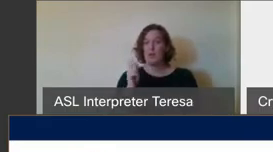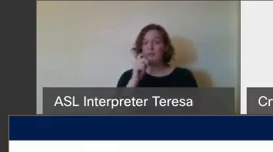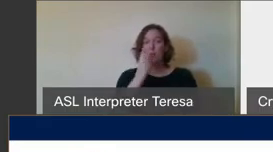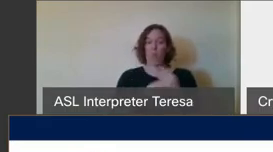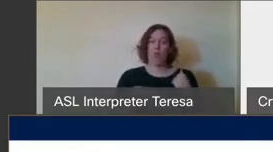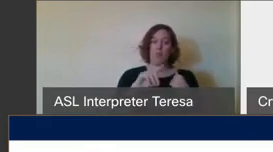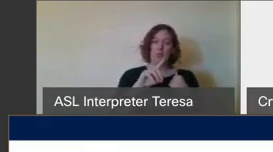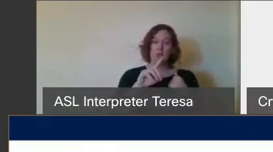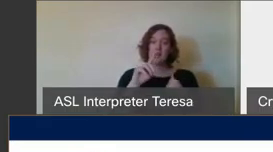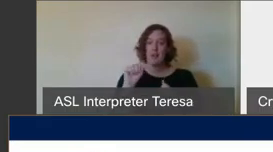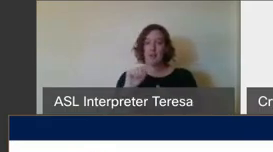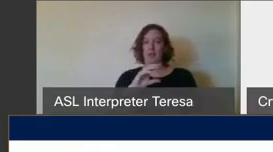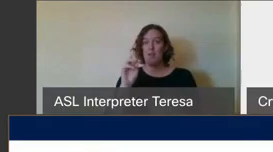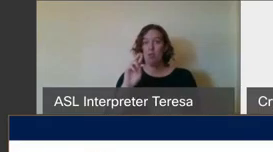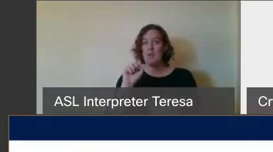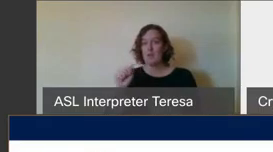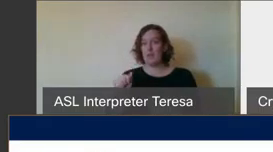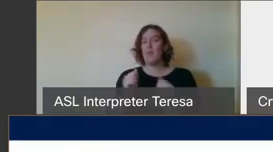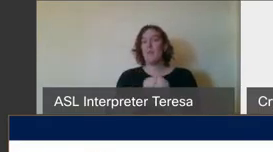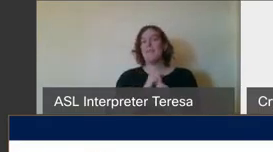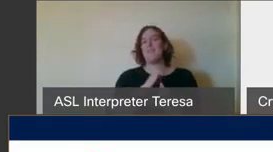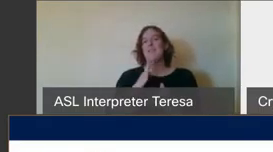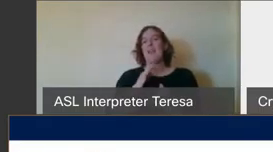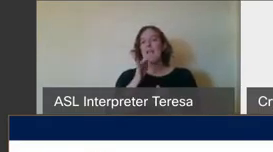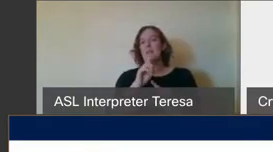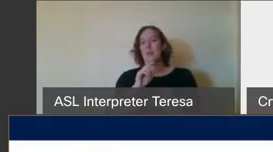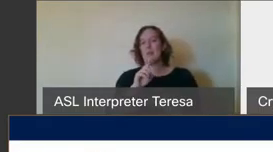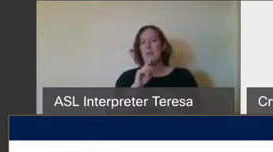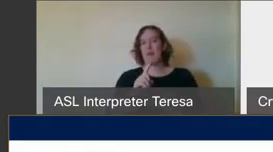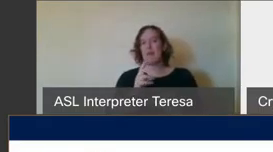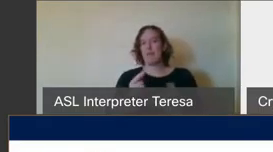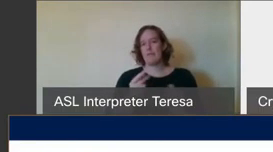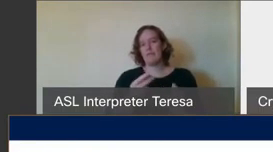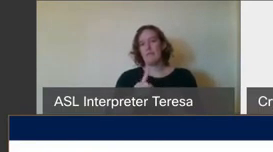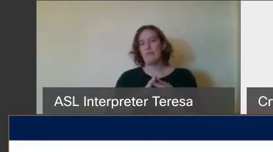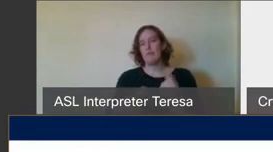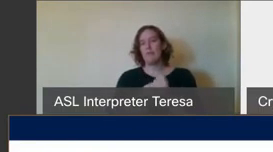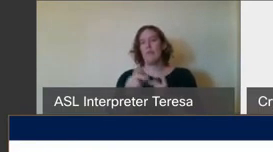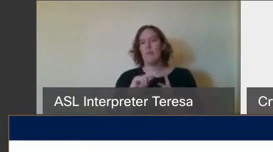staff responding rapidly to support people seeking to apply.